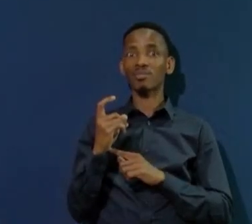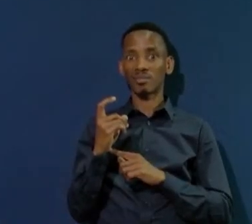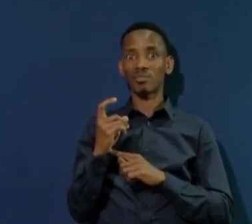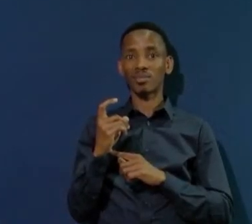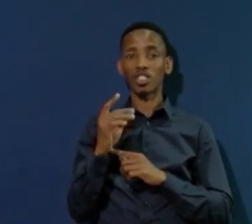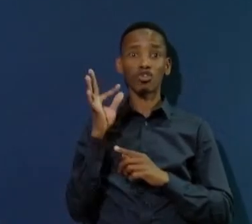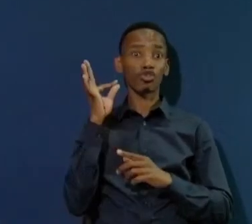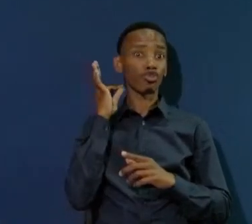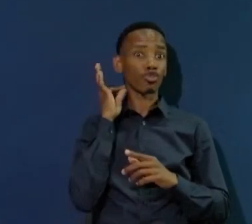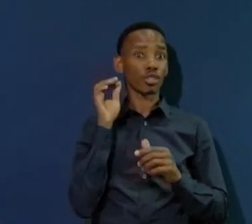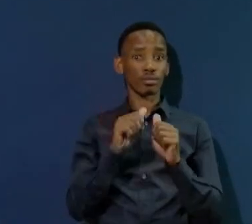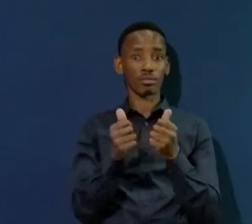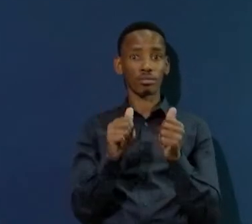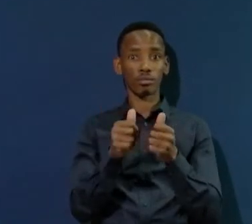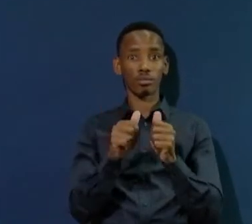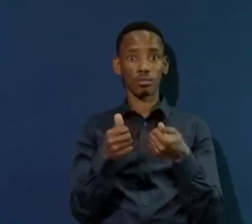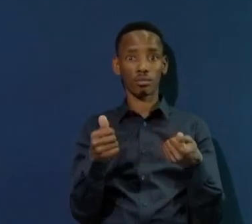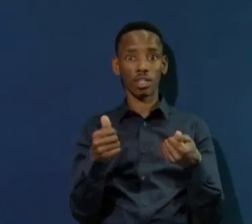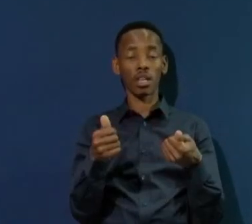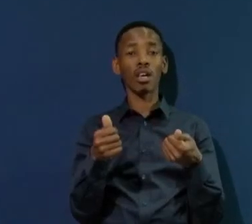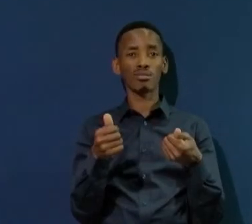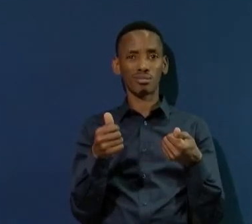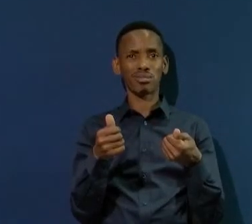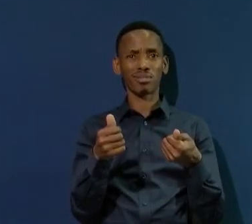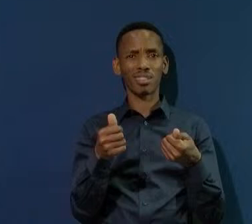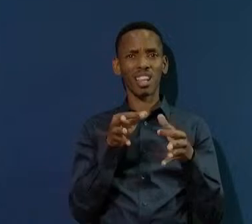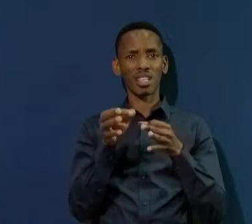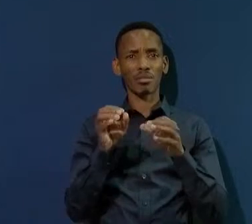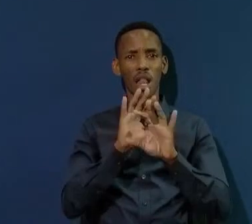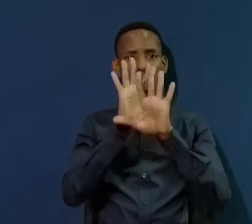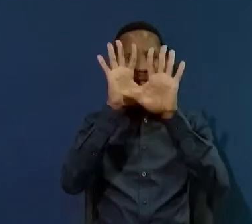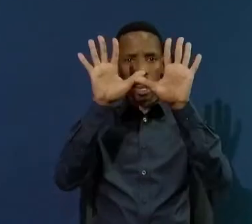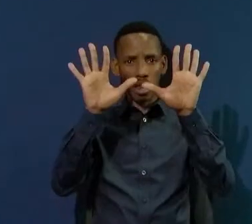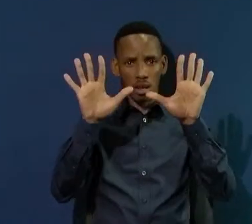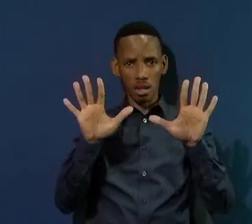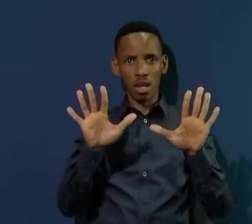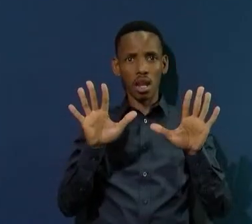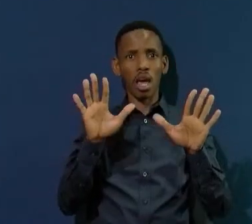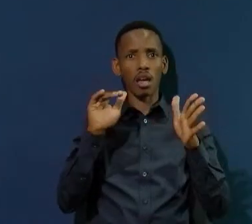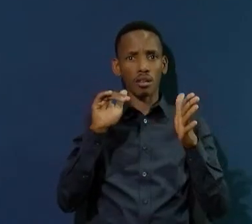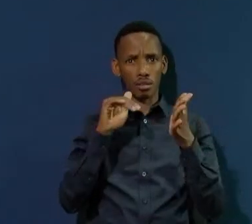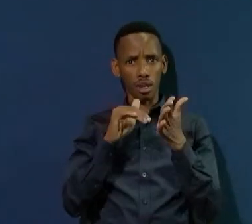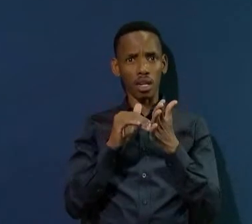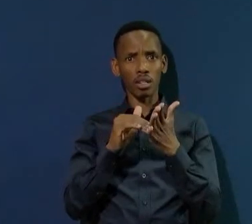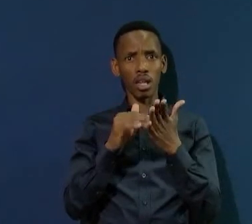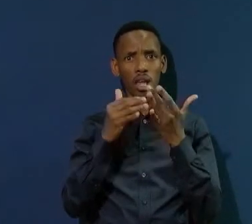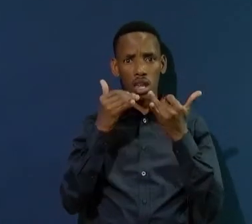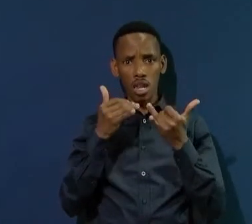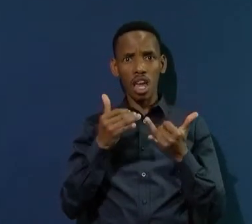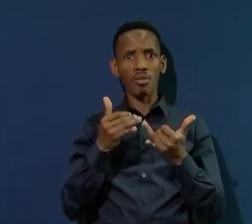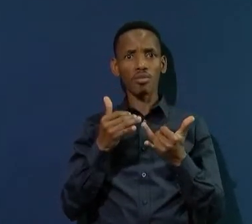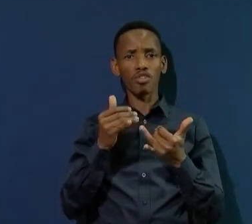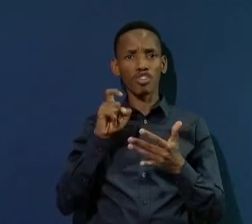tota ka molao jaanong gore le di-rite of elections di tshwanetse tsa simolola go ntshiwa.